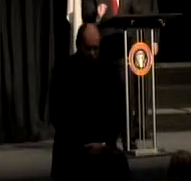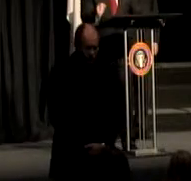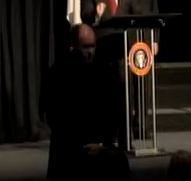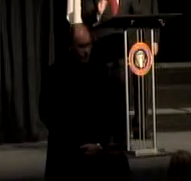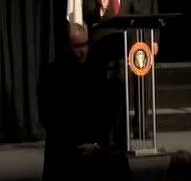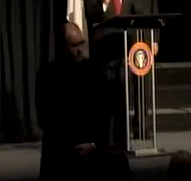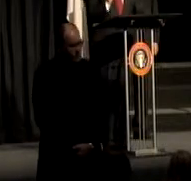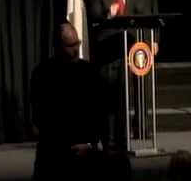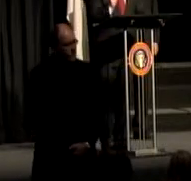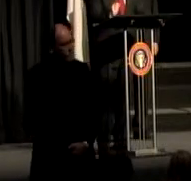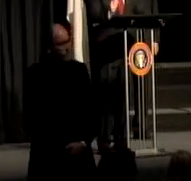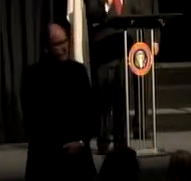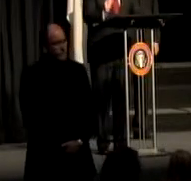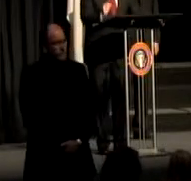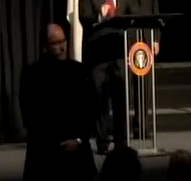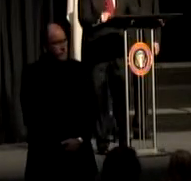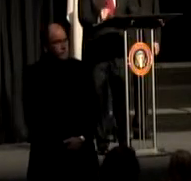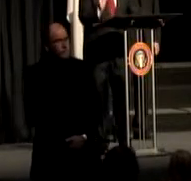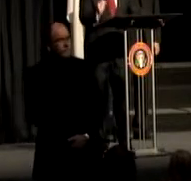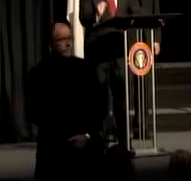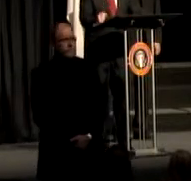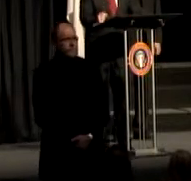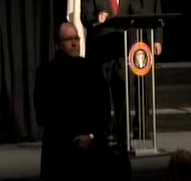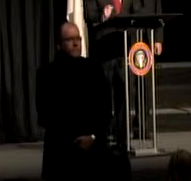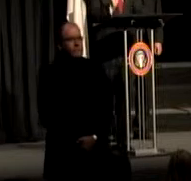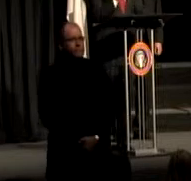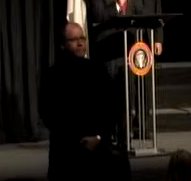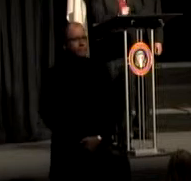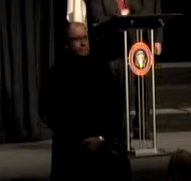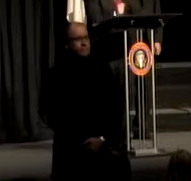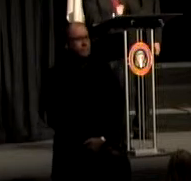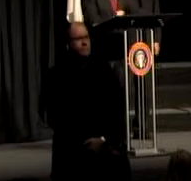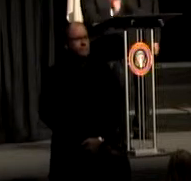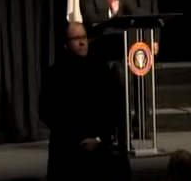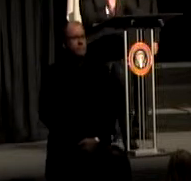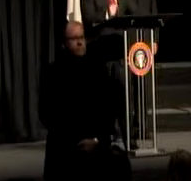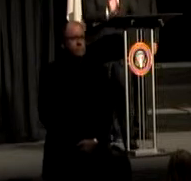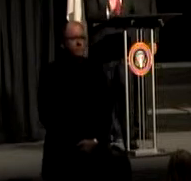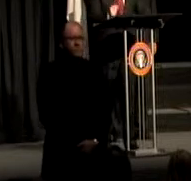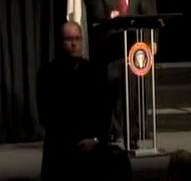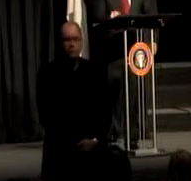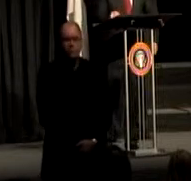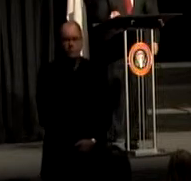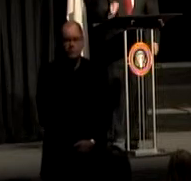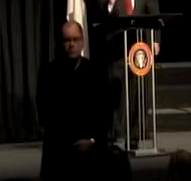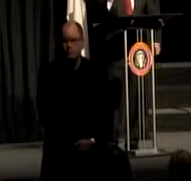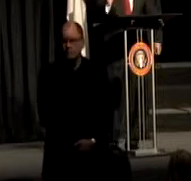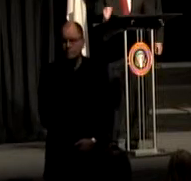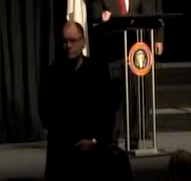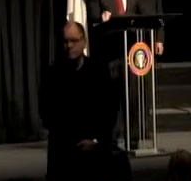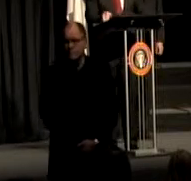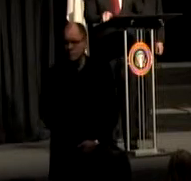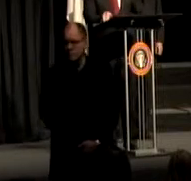fanatical. We must not allow the circumstances of our life to be dependent upon whether I serve God or